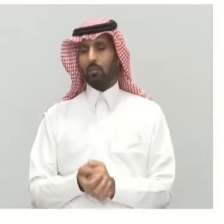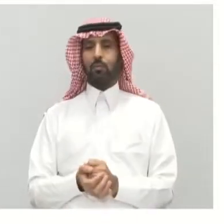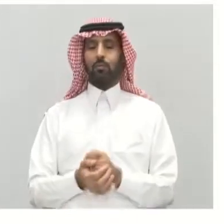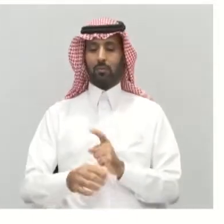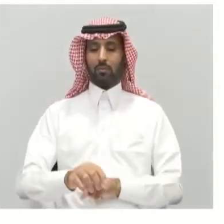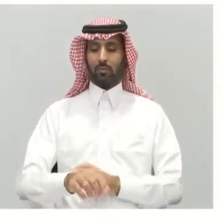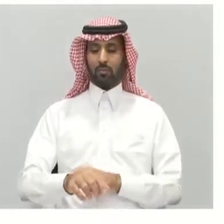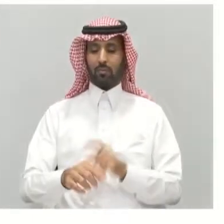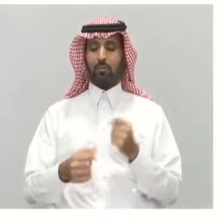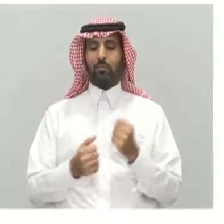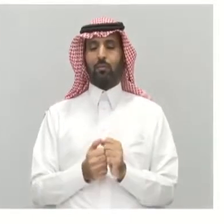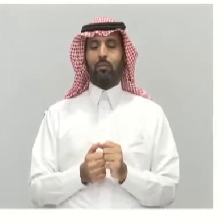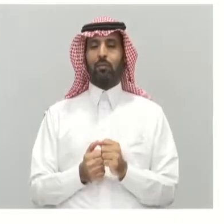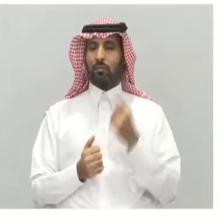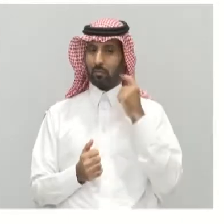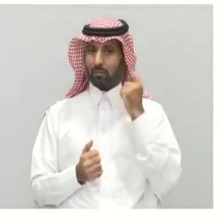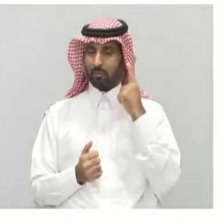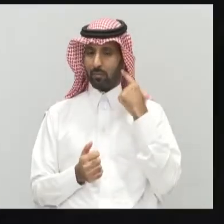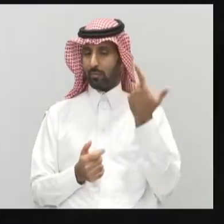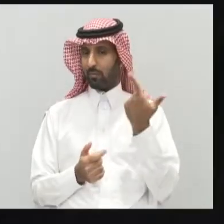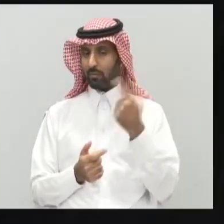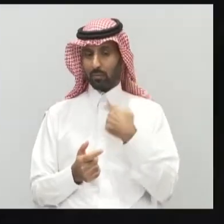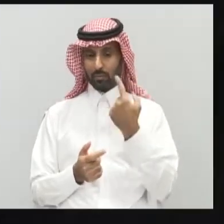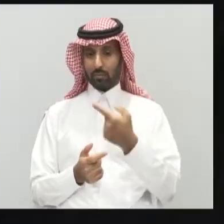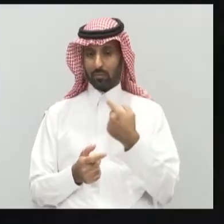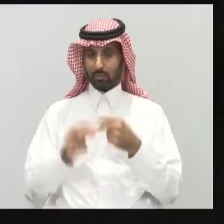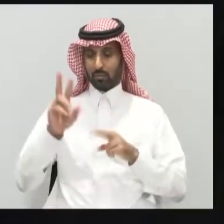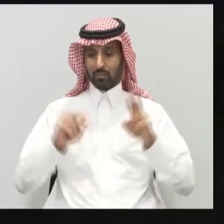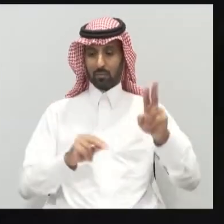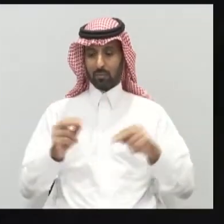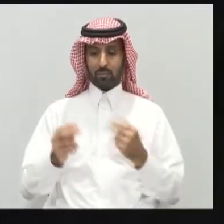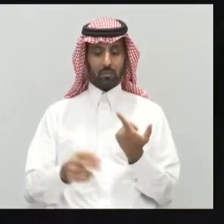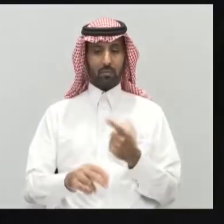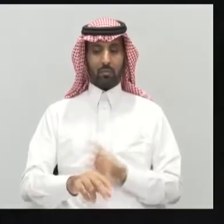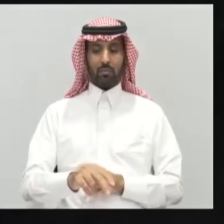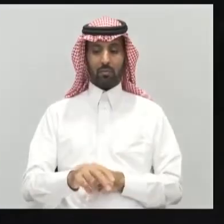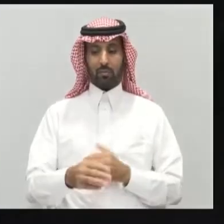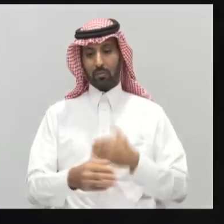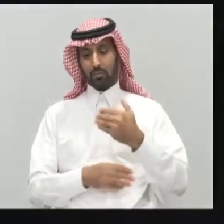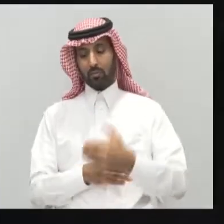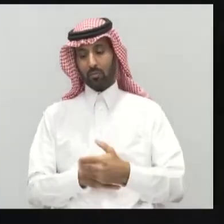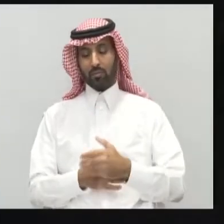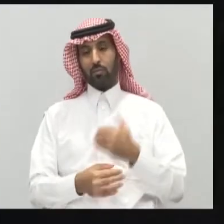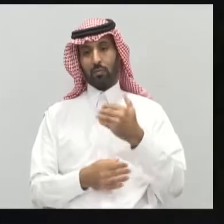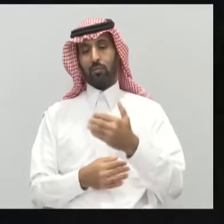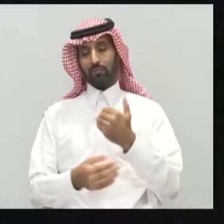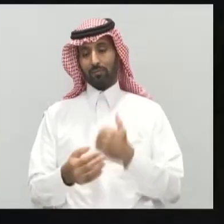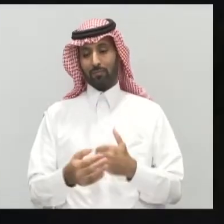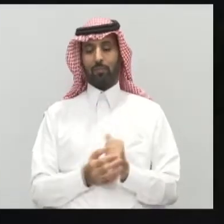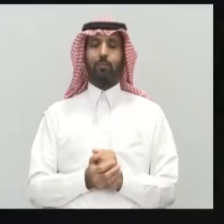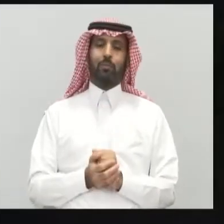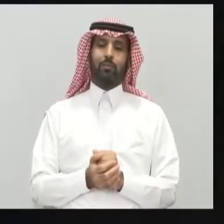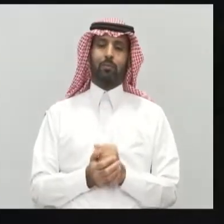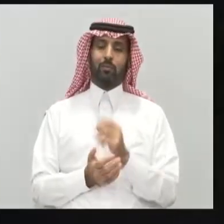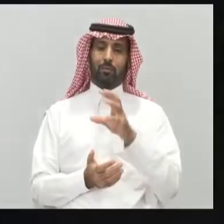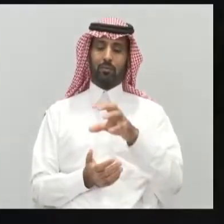time expressions to connect our ideas. When we're telling a story, do you remember when, after, before? So these words, we